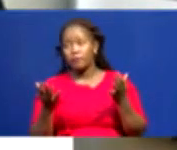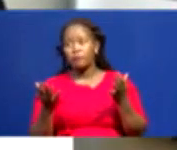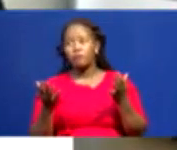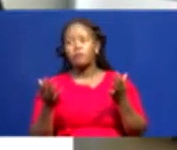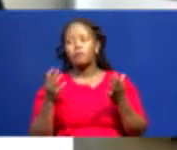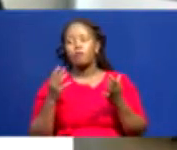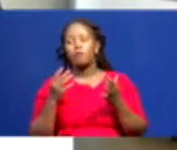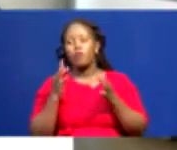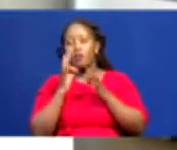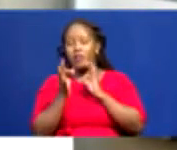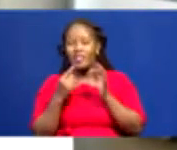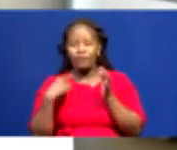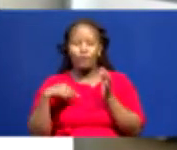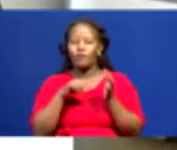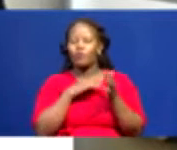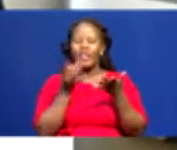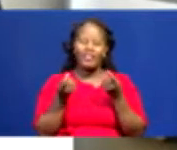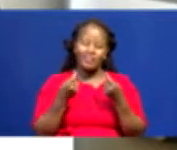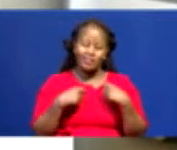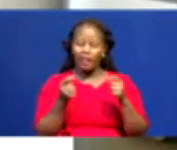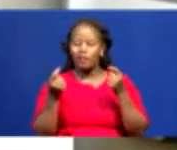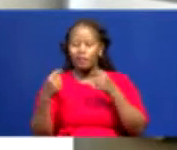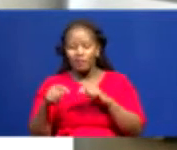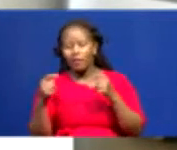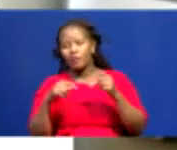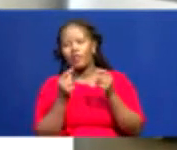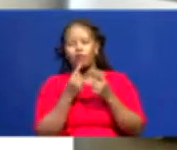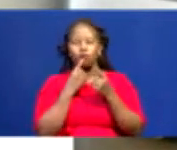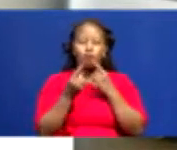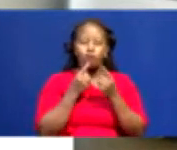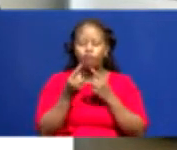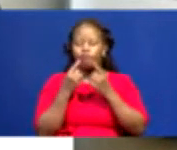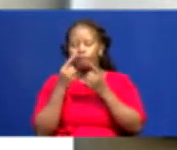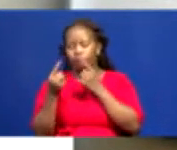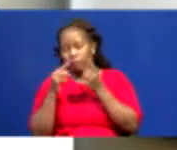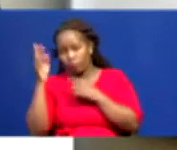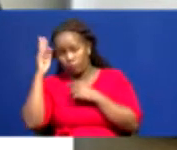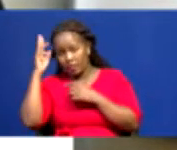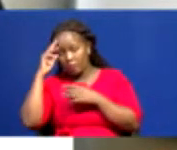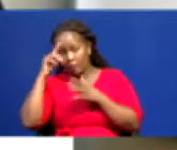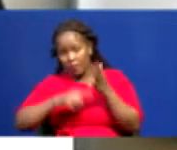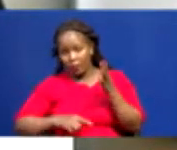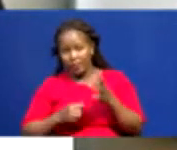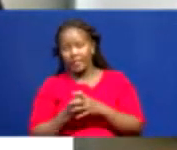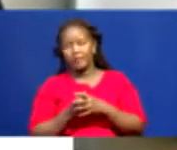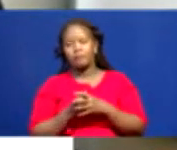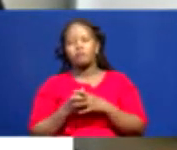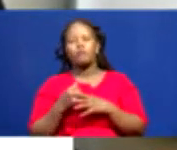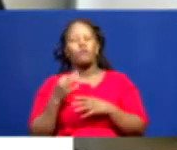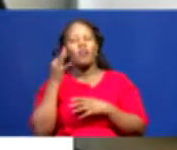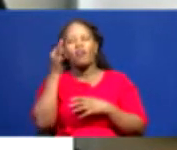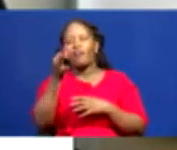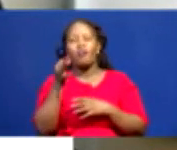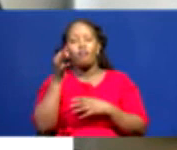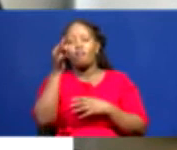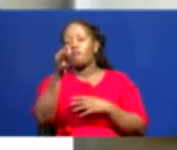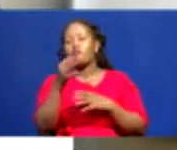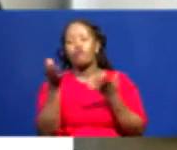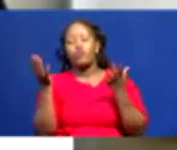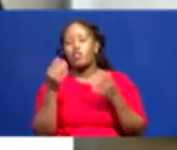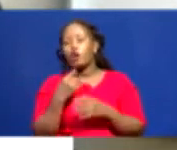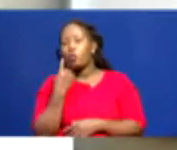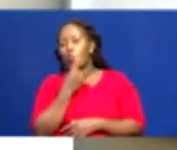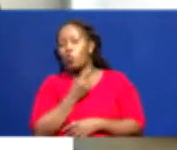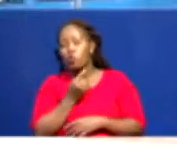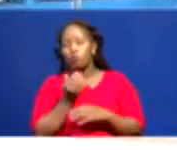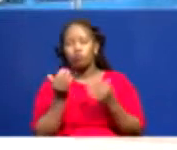we are trying to discuss these issues, to remember that our future lies in the